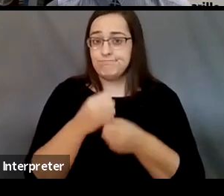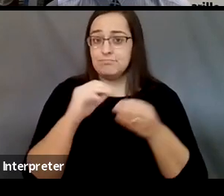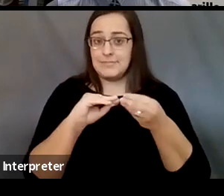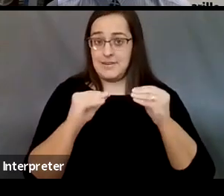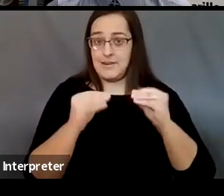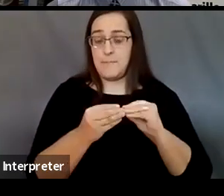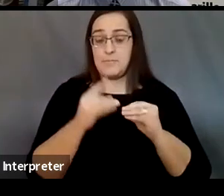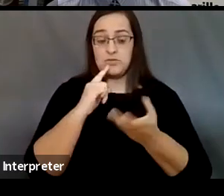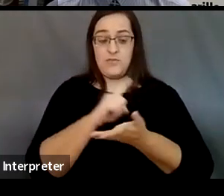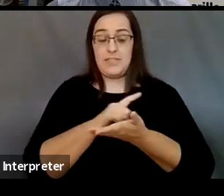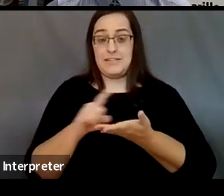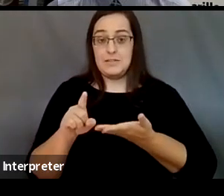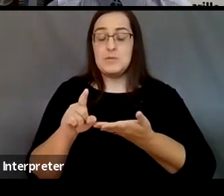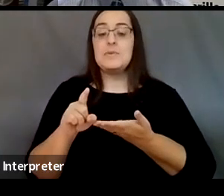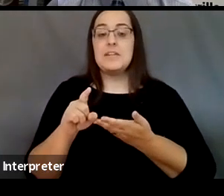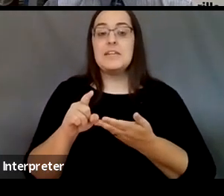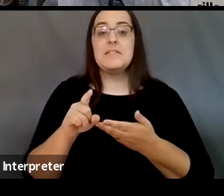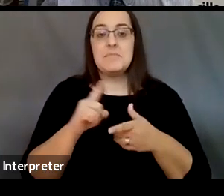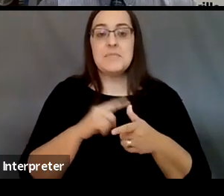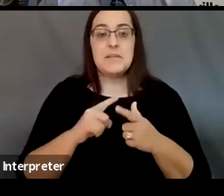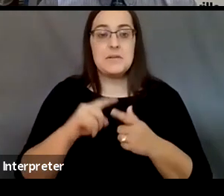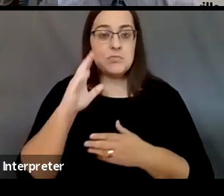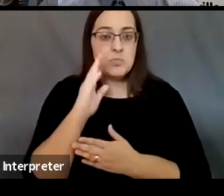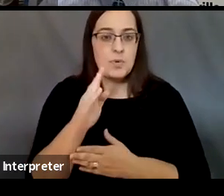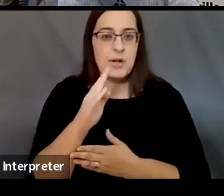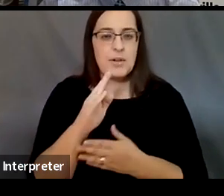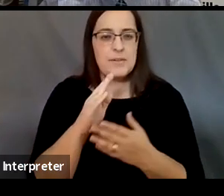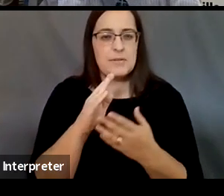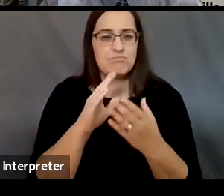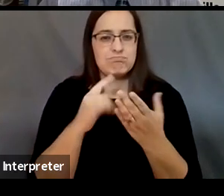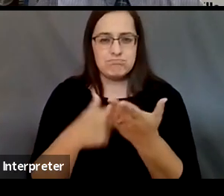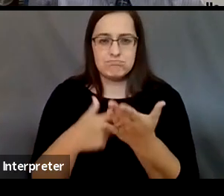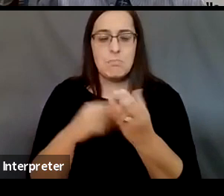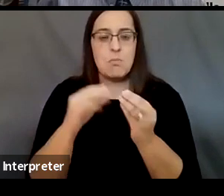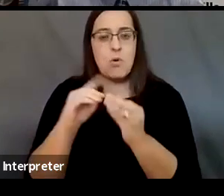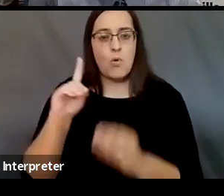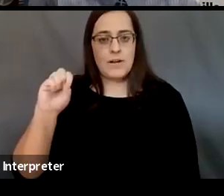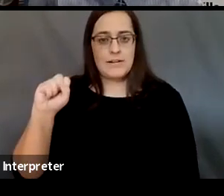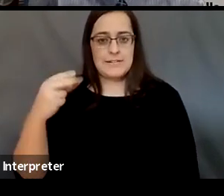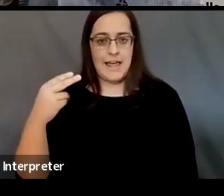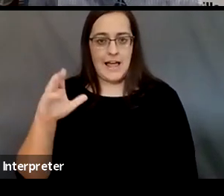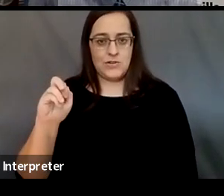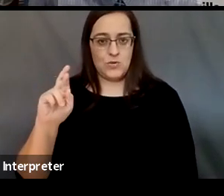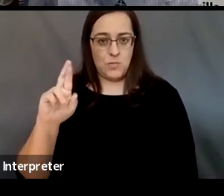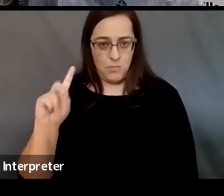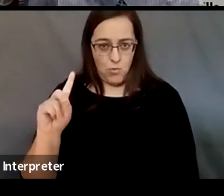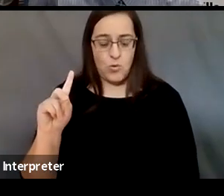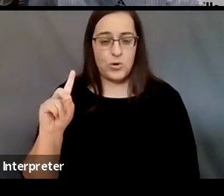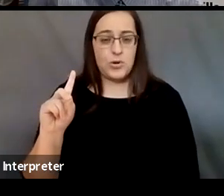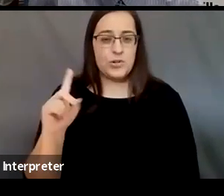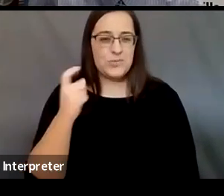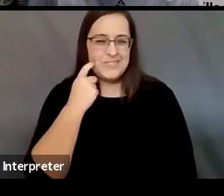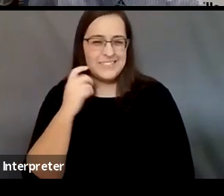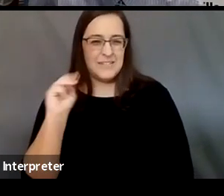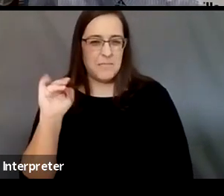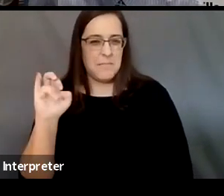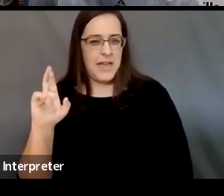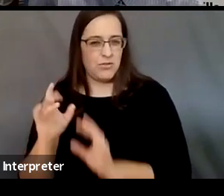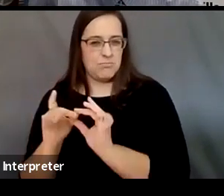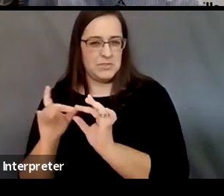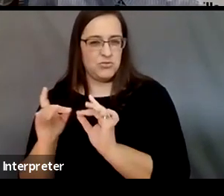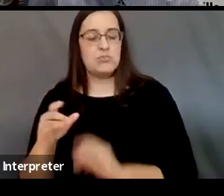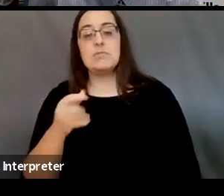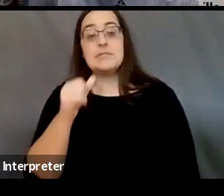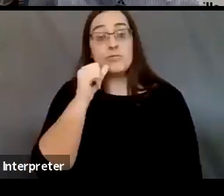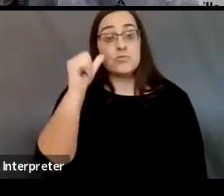for this week, and then we'll talk about the dashboard that Mayor Nelson mentioned. So as of yesterday, there